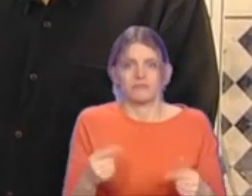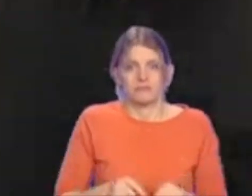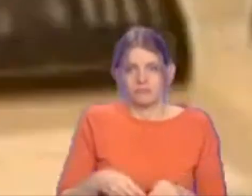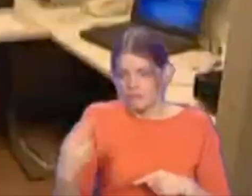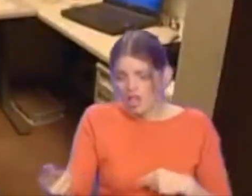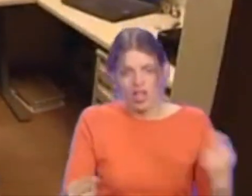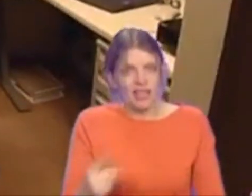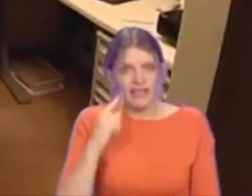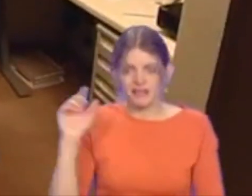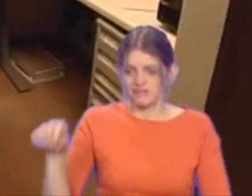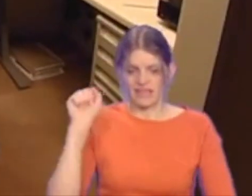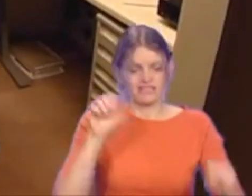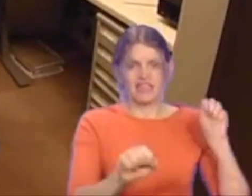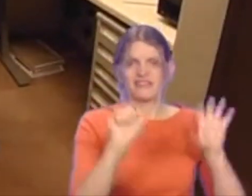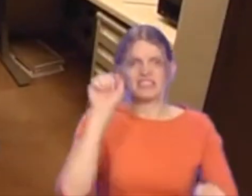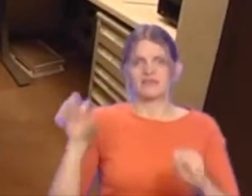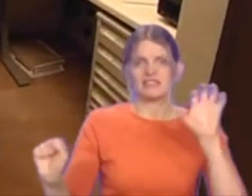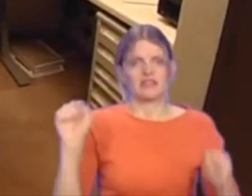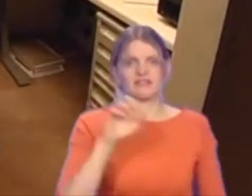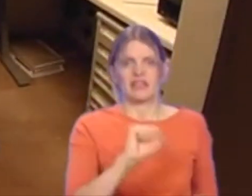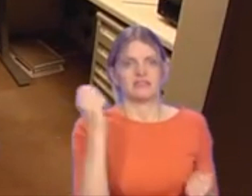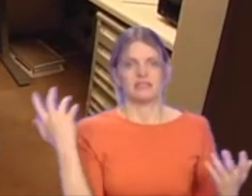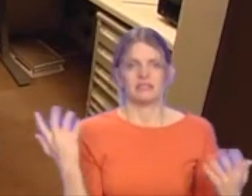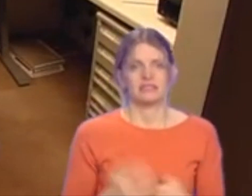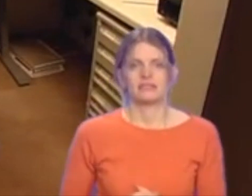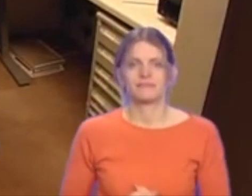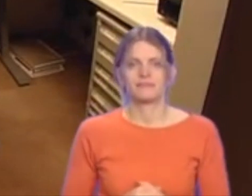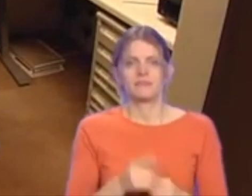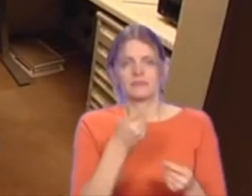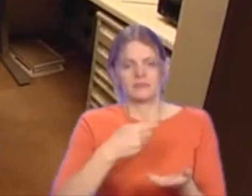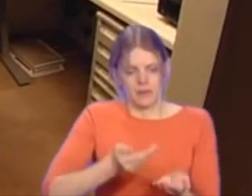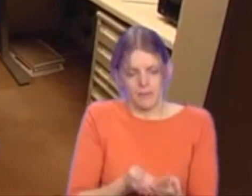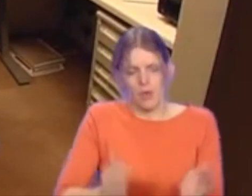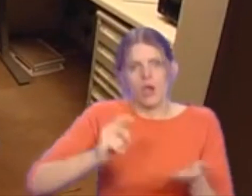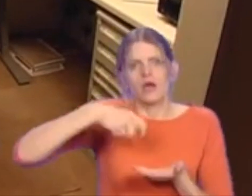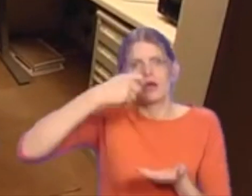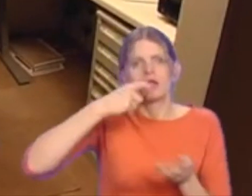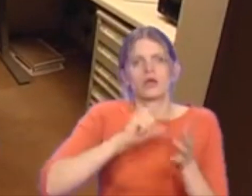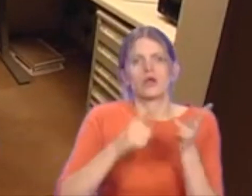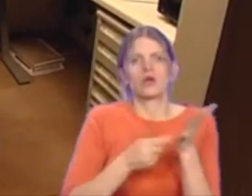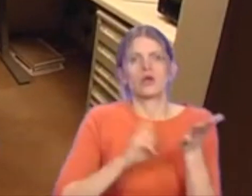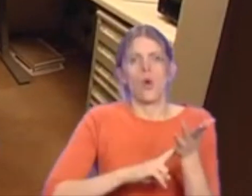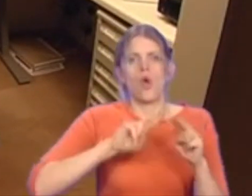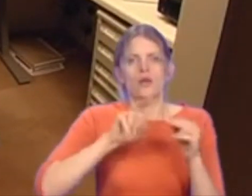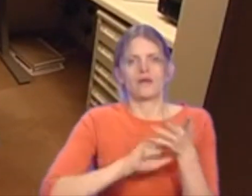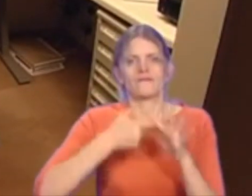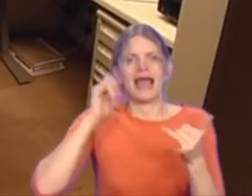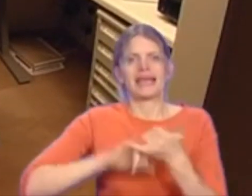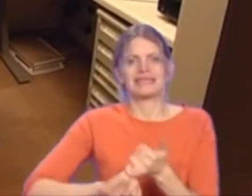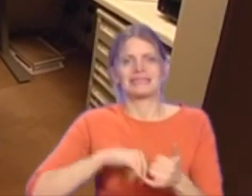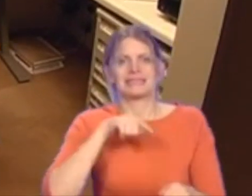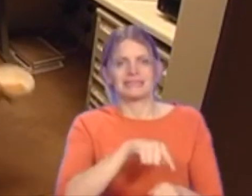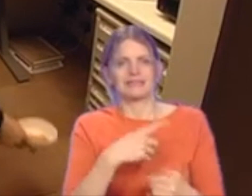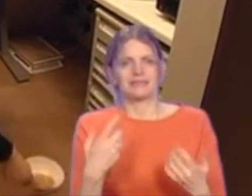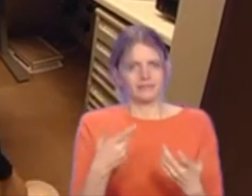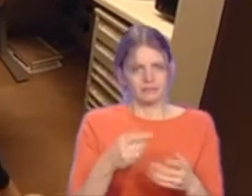it there. Sometimes the simplest techniques are the best, like using a bowl of cornflakes to see if intruders have been in your home.